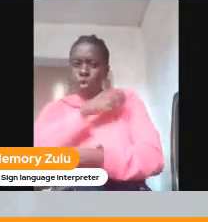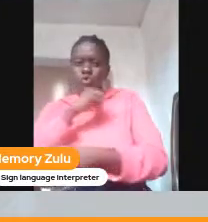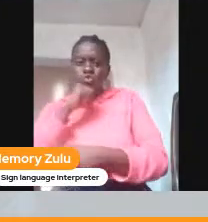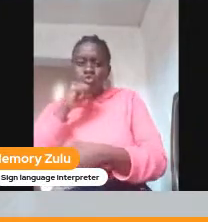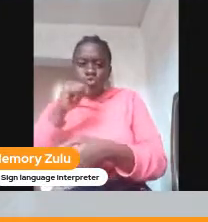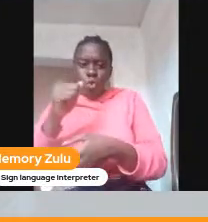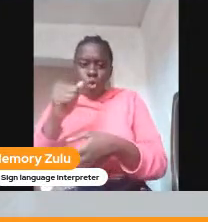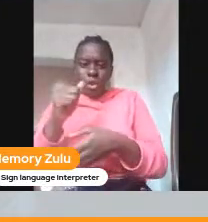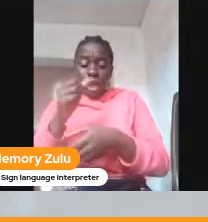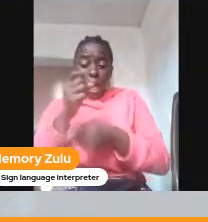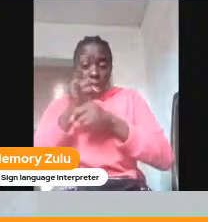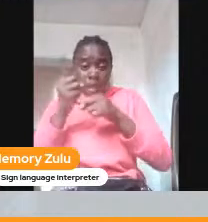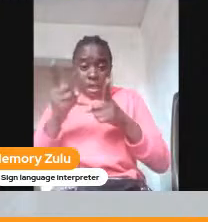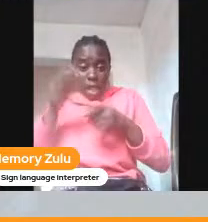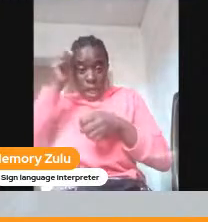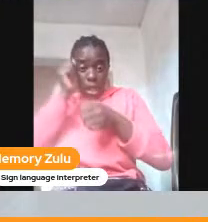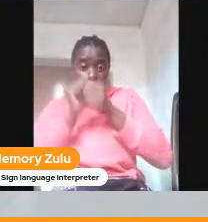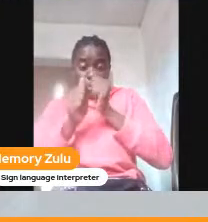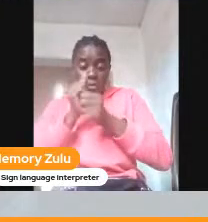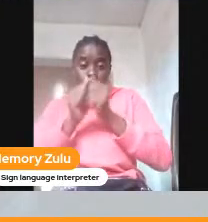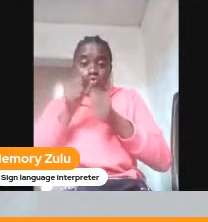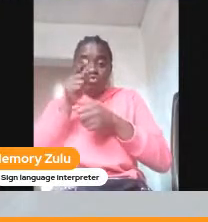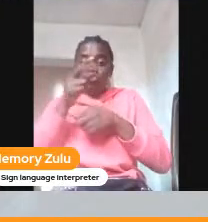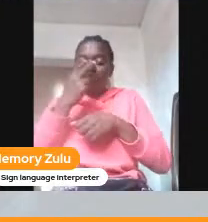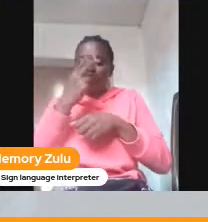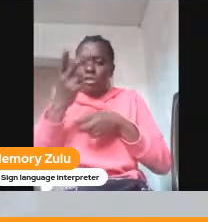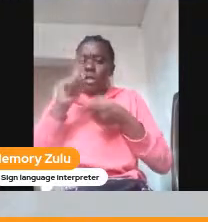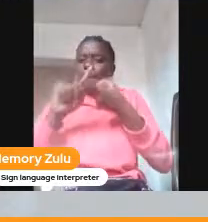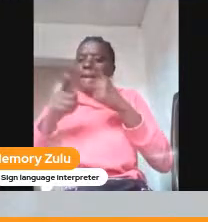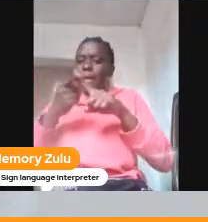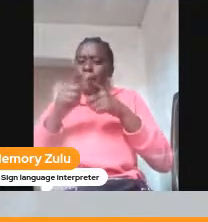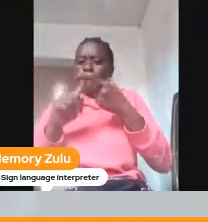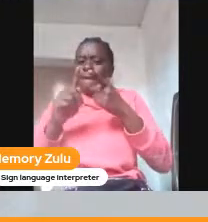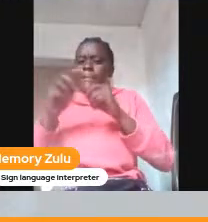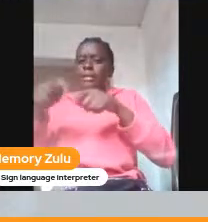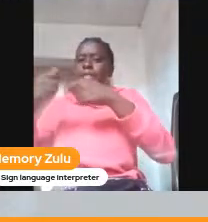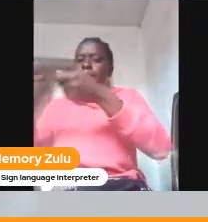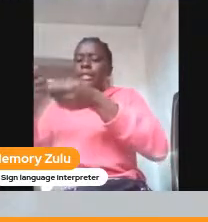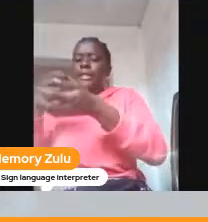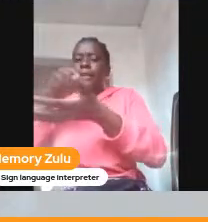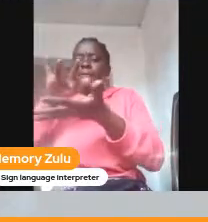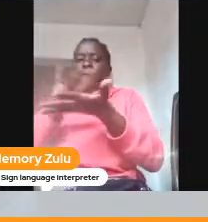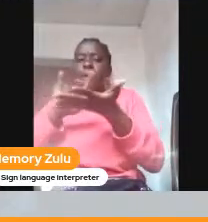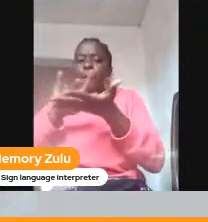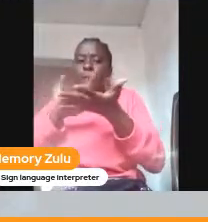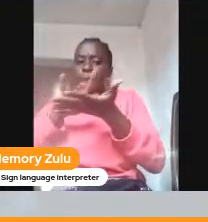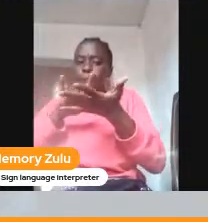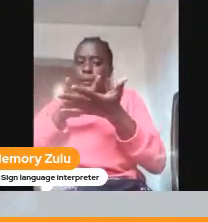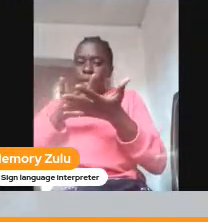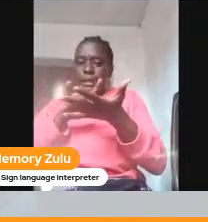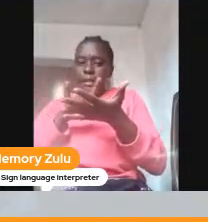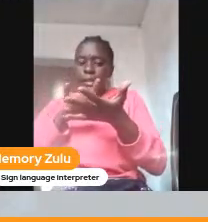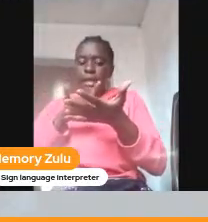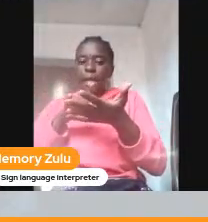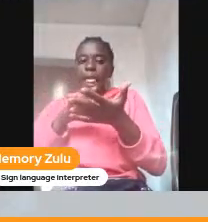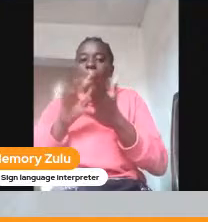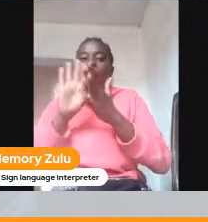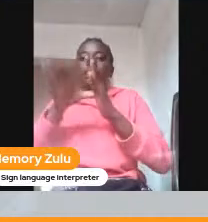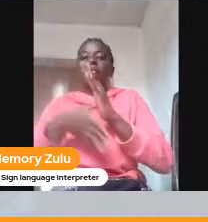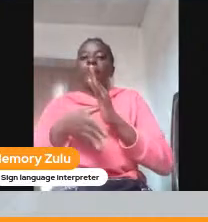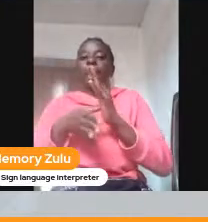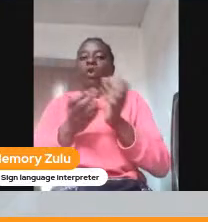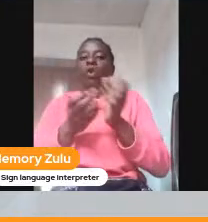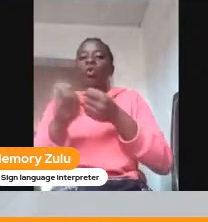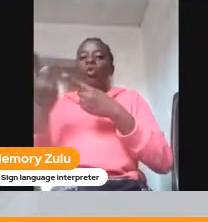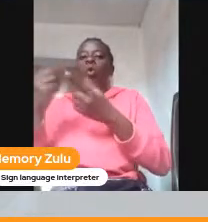maybe UTIs. They've got some drugs that we give distinct in the two. So don't buy a drug because you saw your